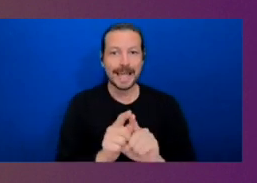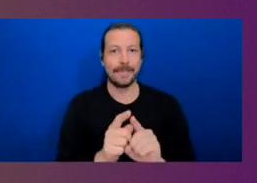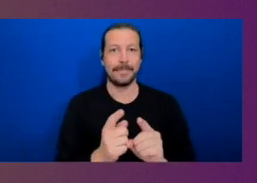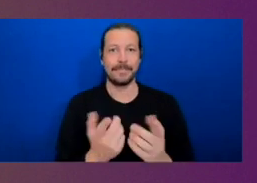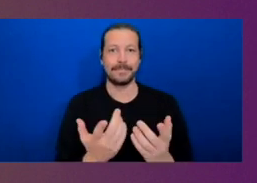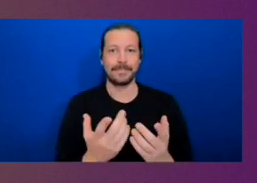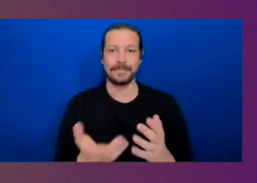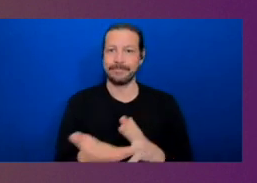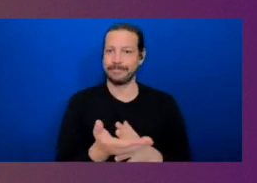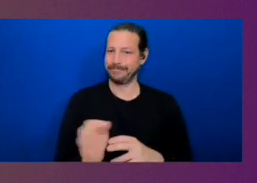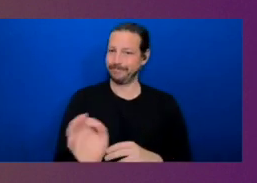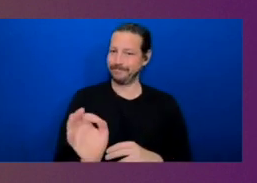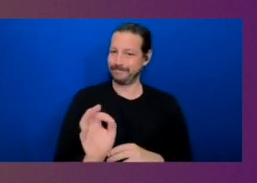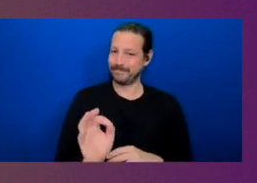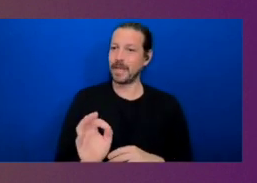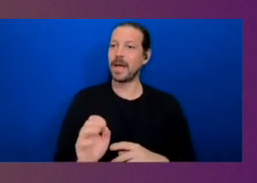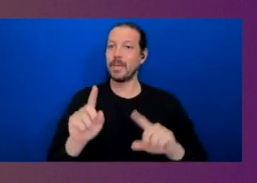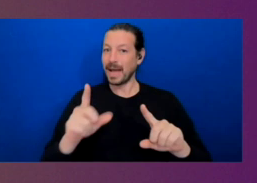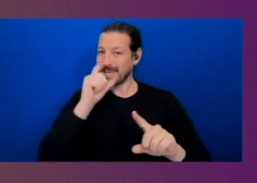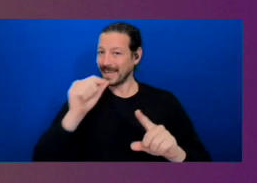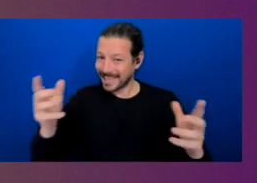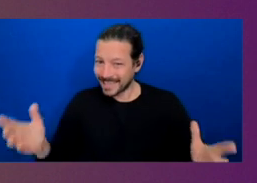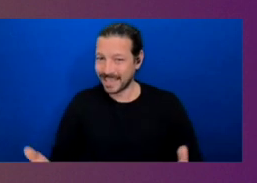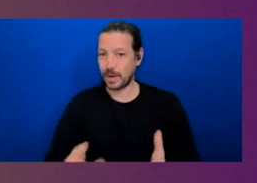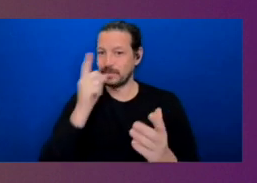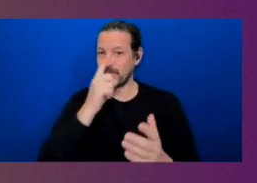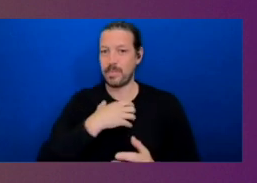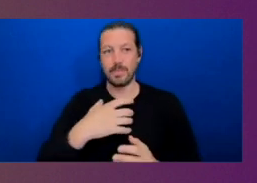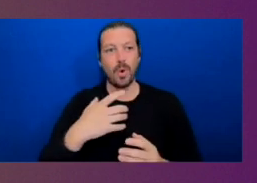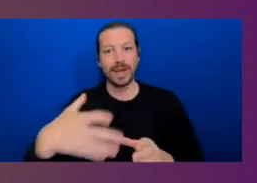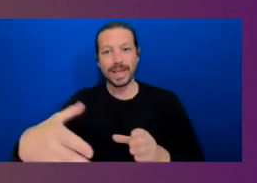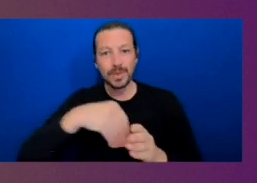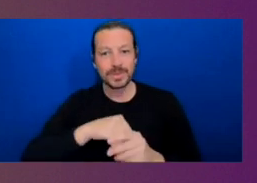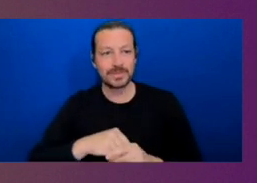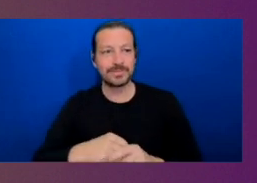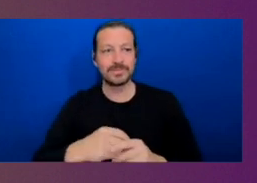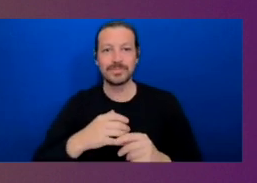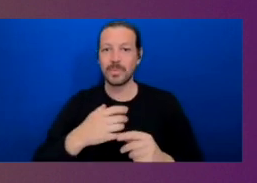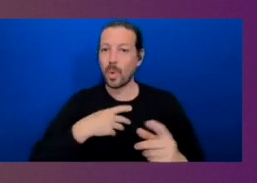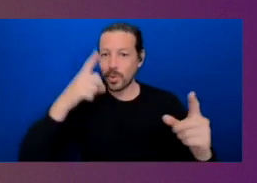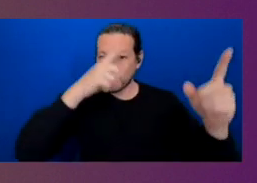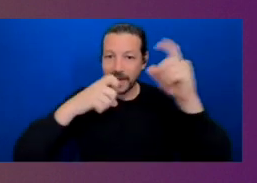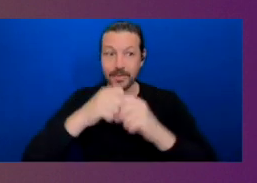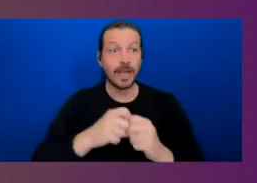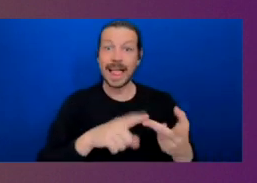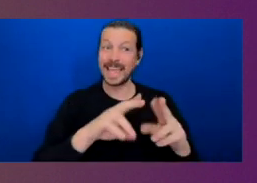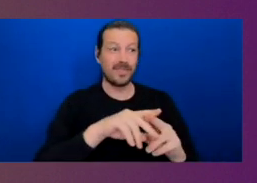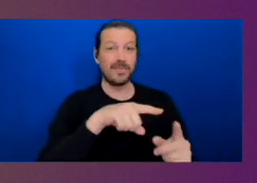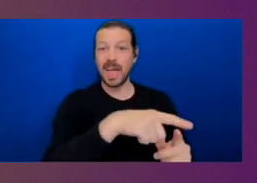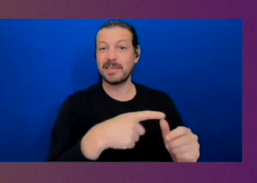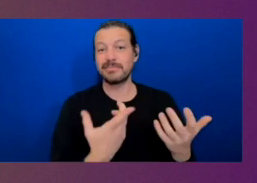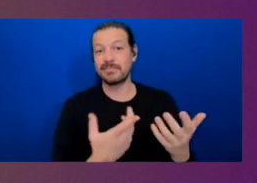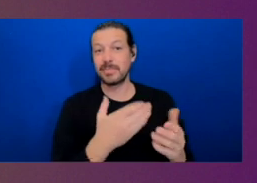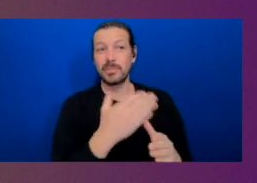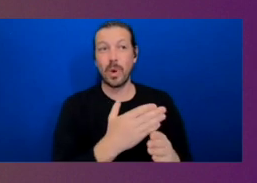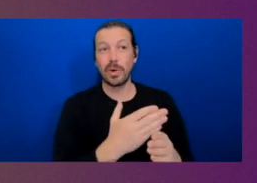is encourage people to be inclusive by, as I say, thinking creatively. If solution one works for a number of